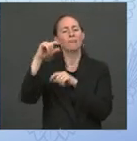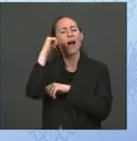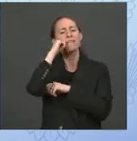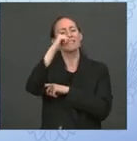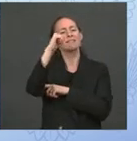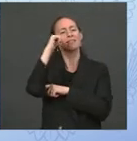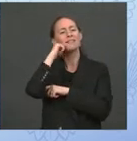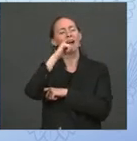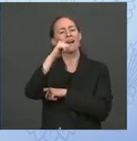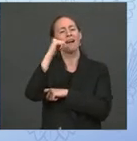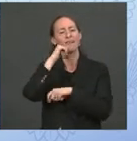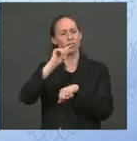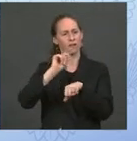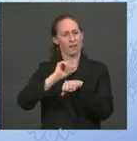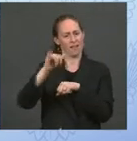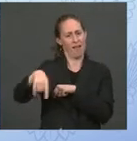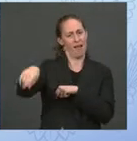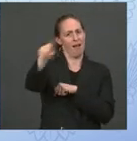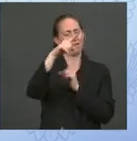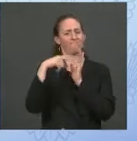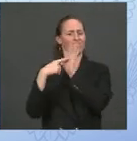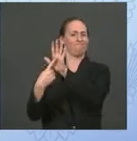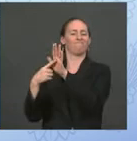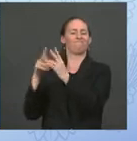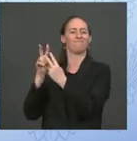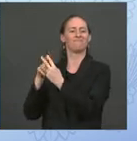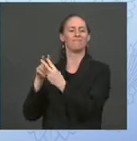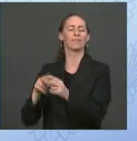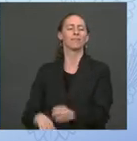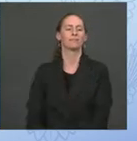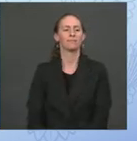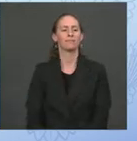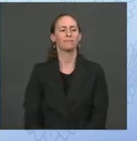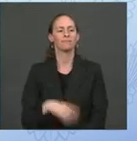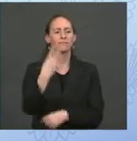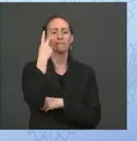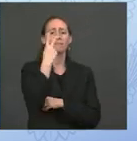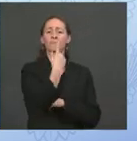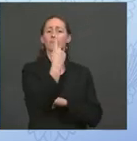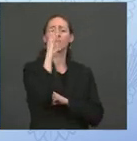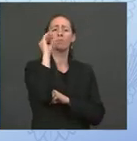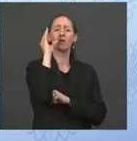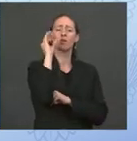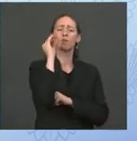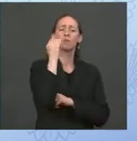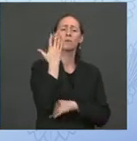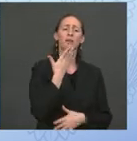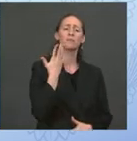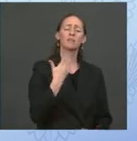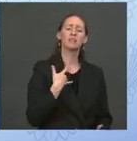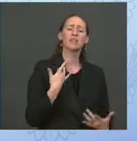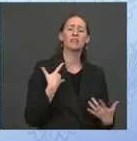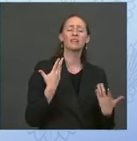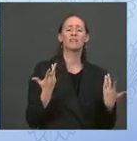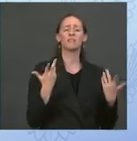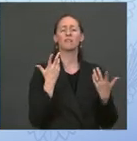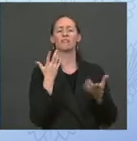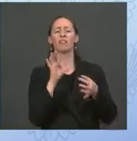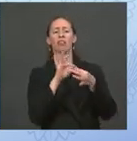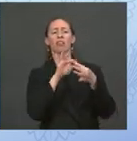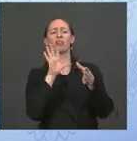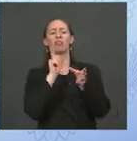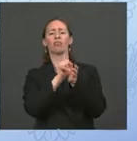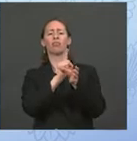day. Seeing the boy who feels like he's fading away and helping him express himself